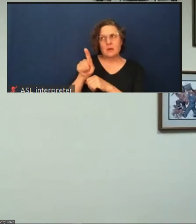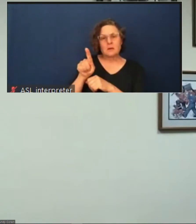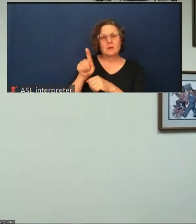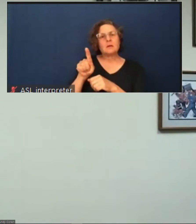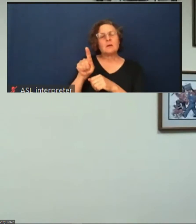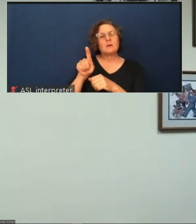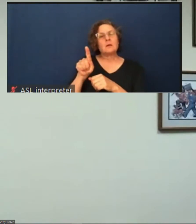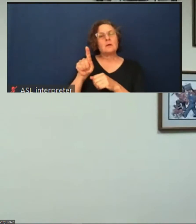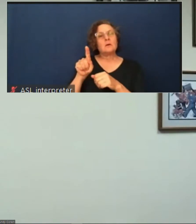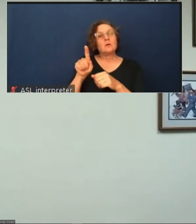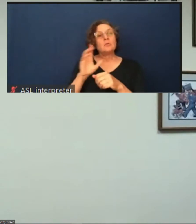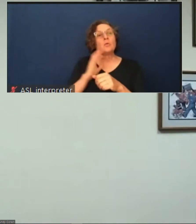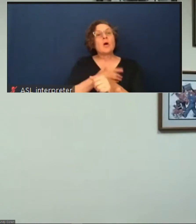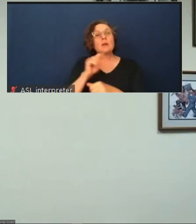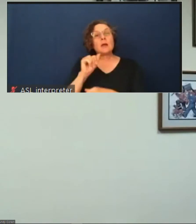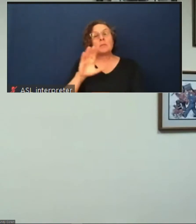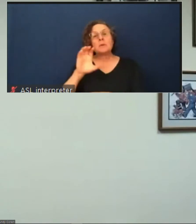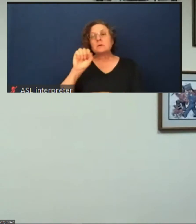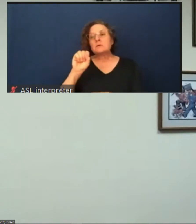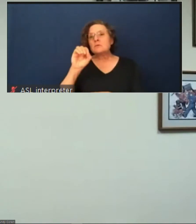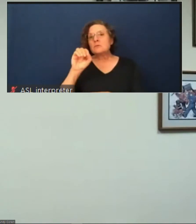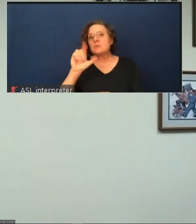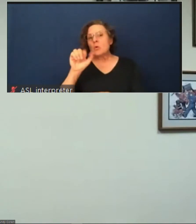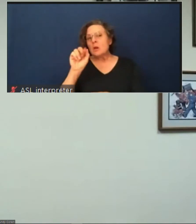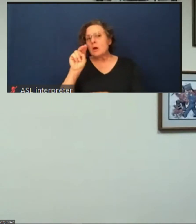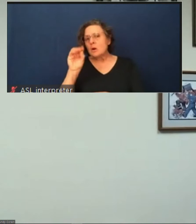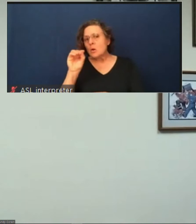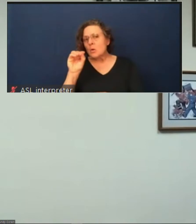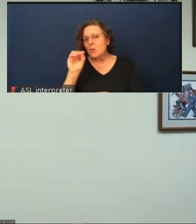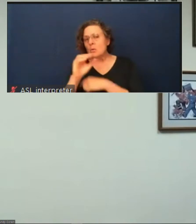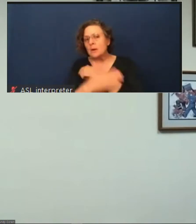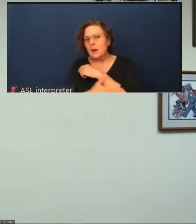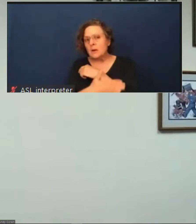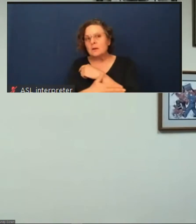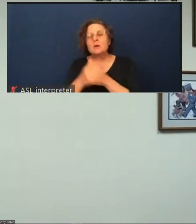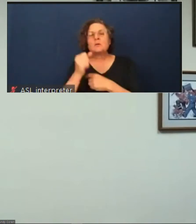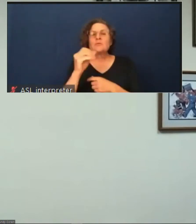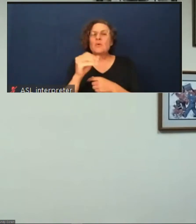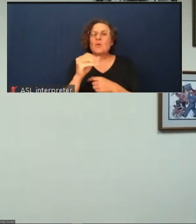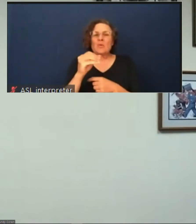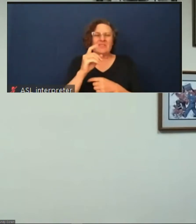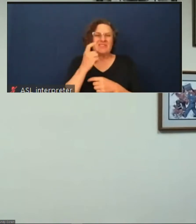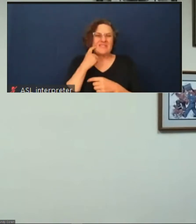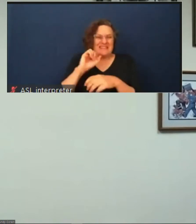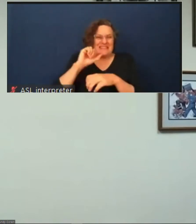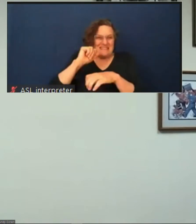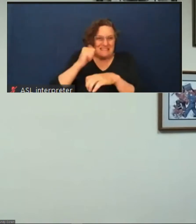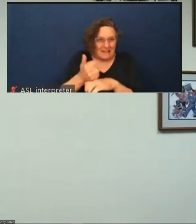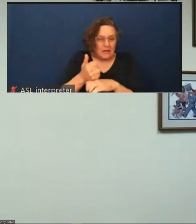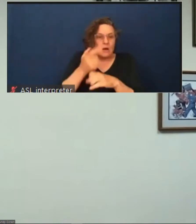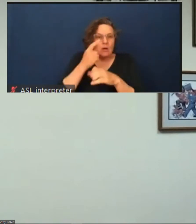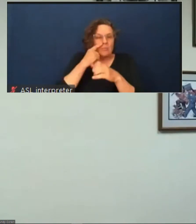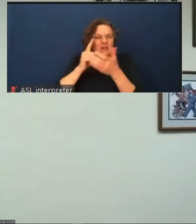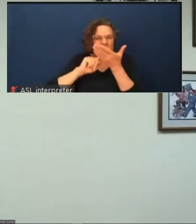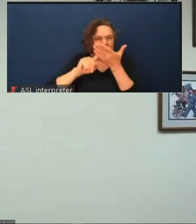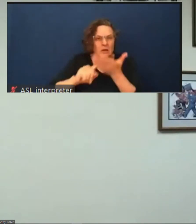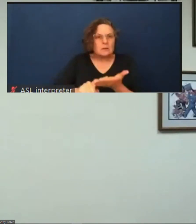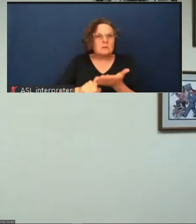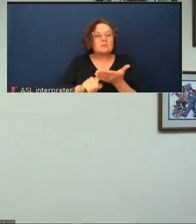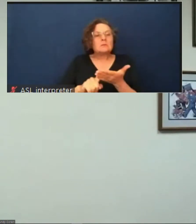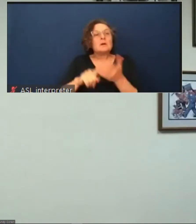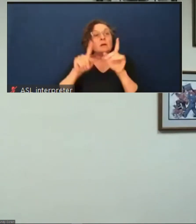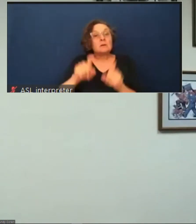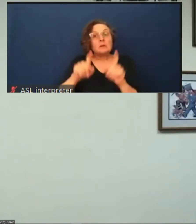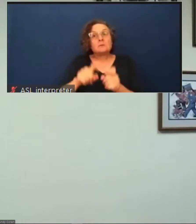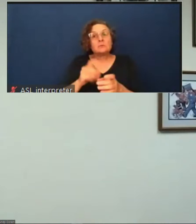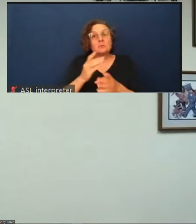Solano, but they're just at the point of setting up and validating their test results. So I can't arrange a regular transfer. But if